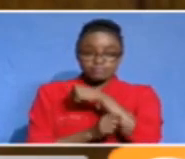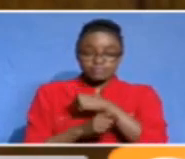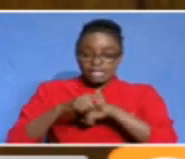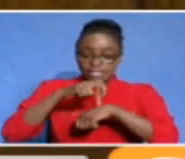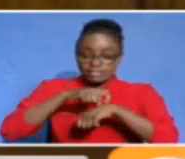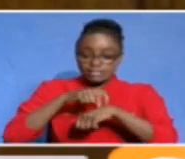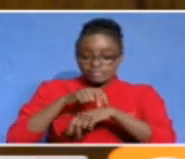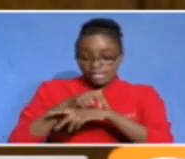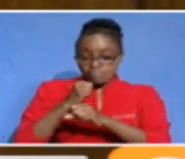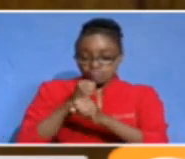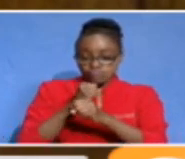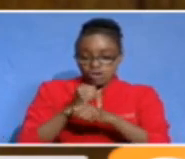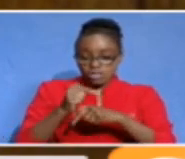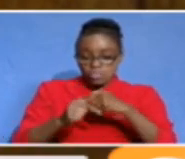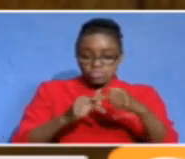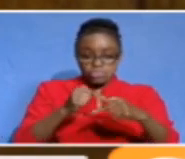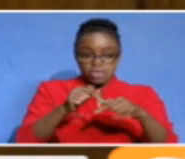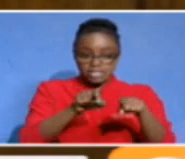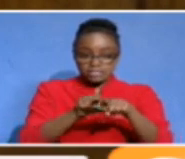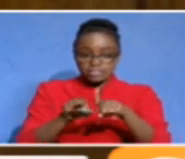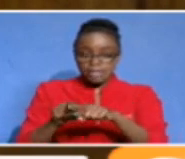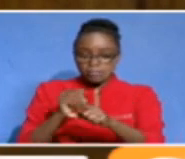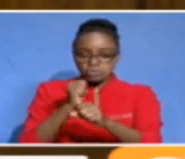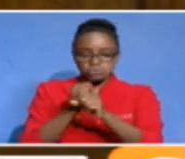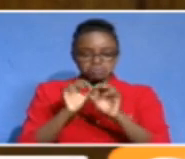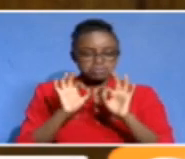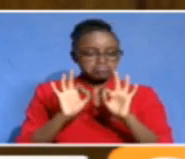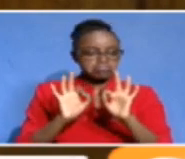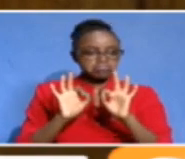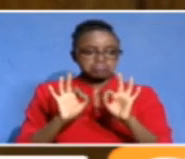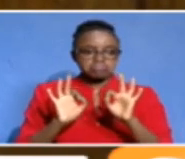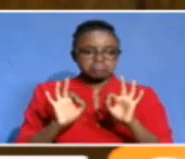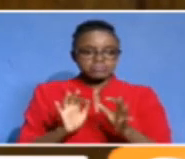during the operation, as well as the job well done.